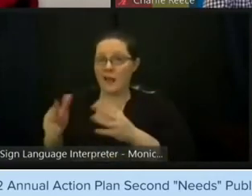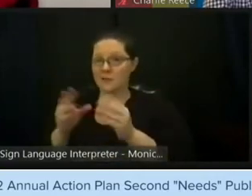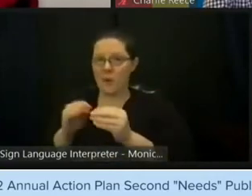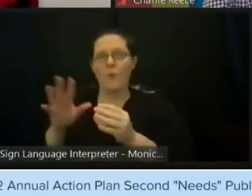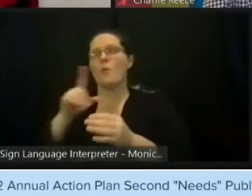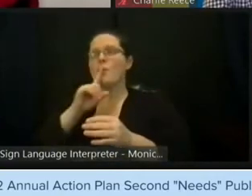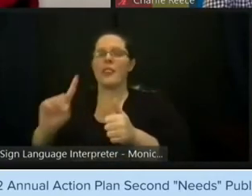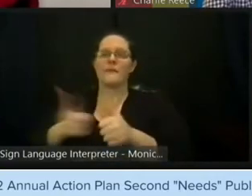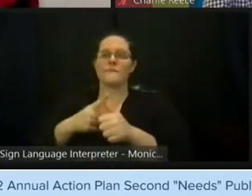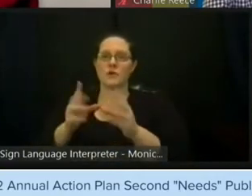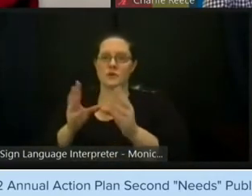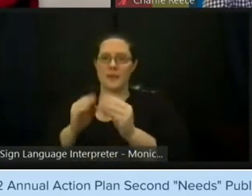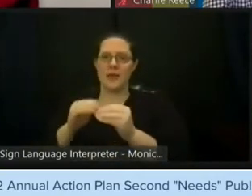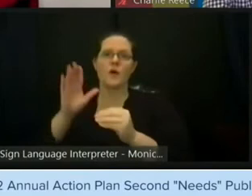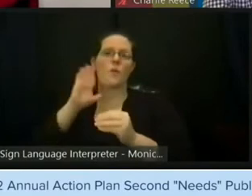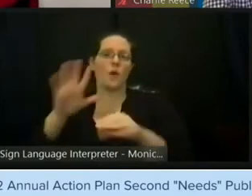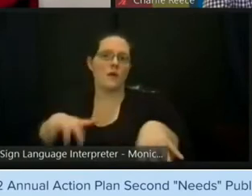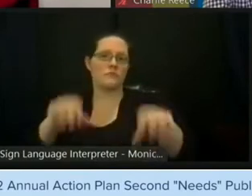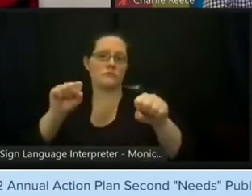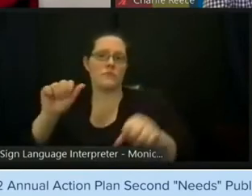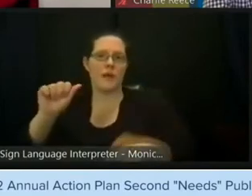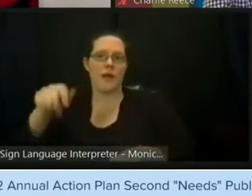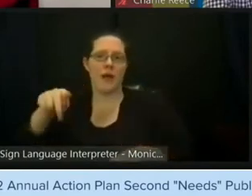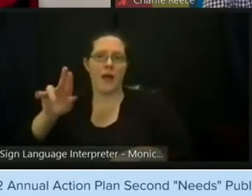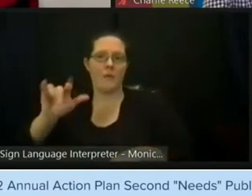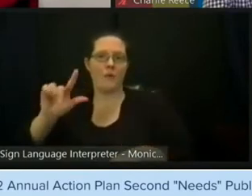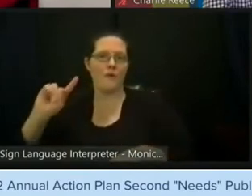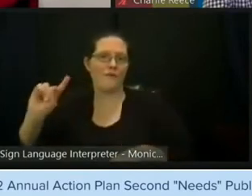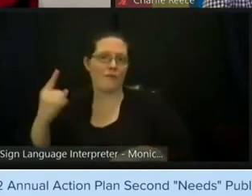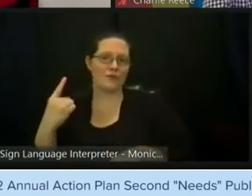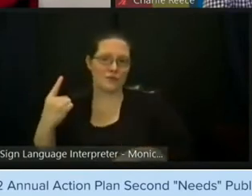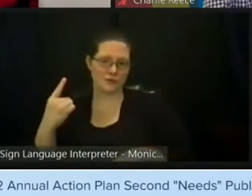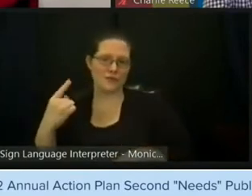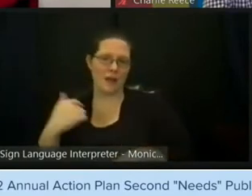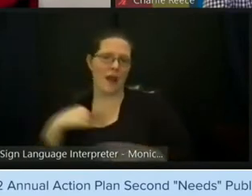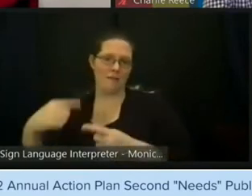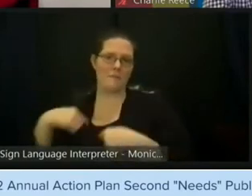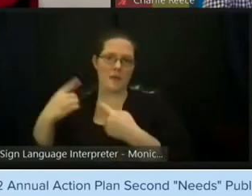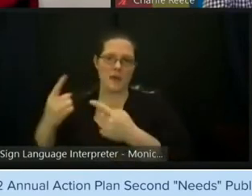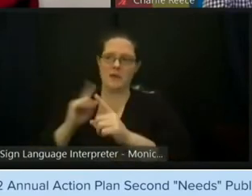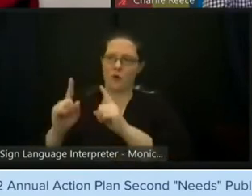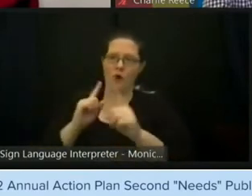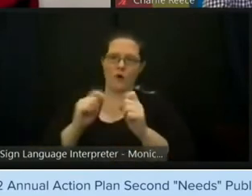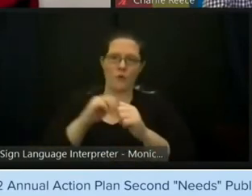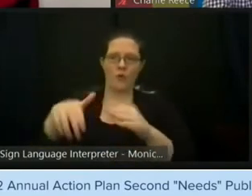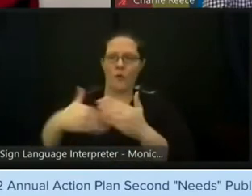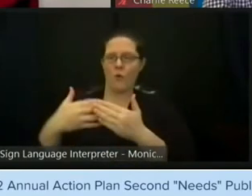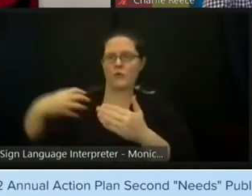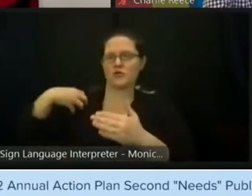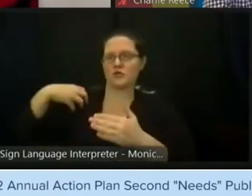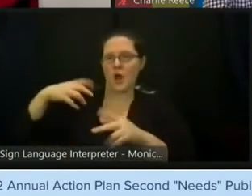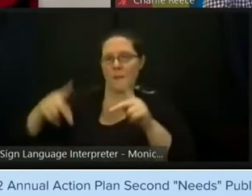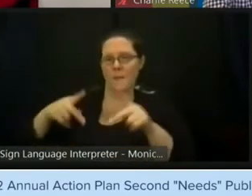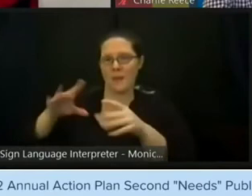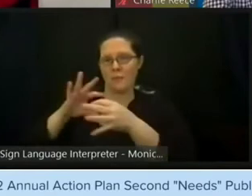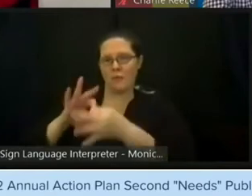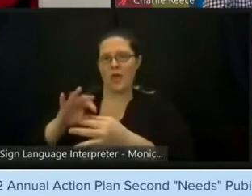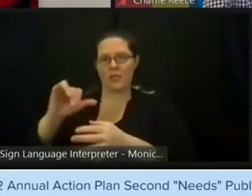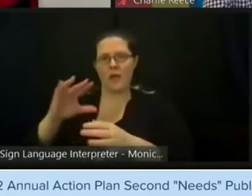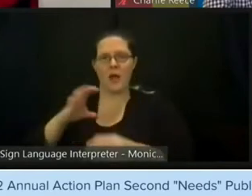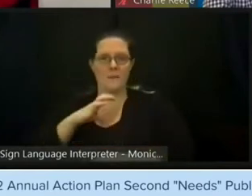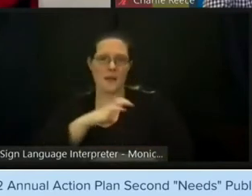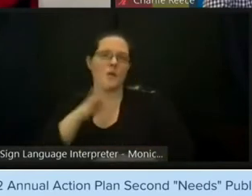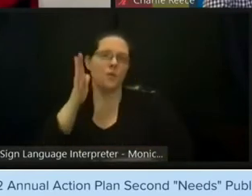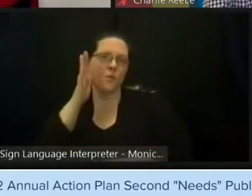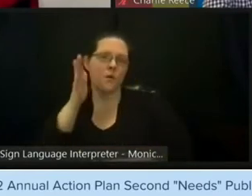the first meeting would be, and that will be held on April 1st, I'm glad to say. And I've been in communication with the chair people of that committee about that, so I'm glad we're finally